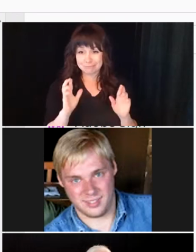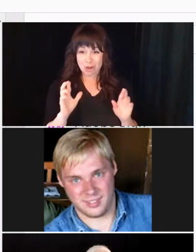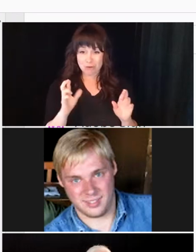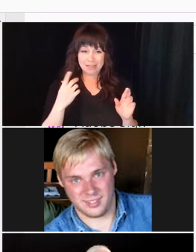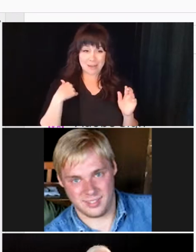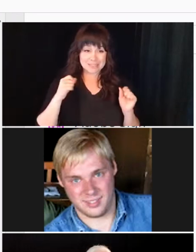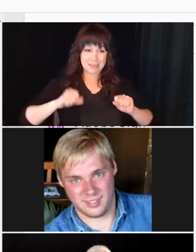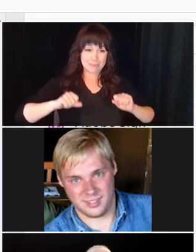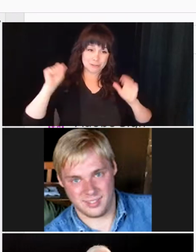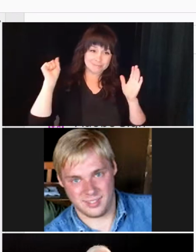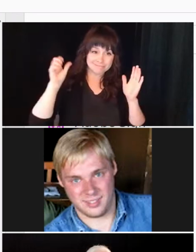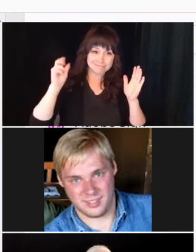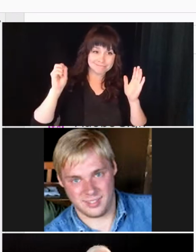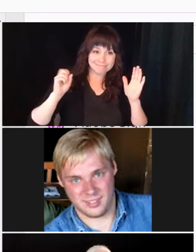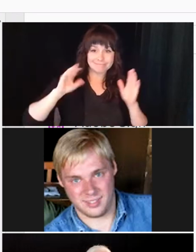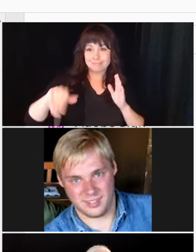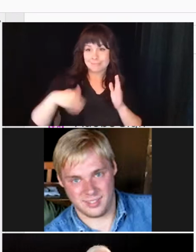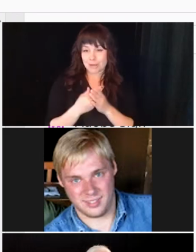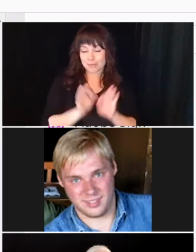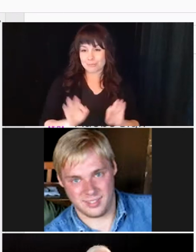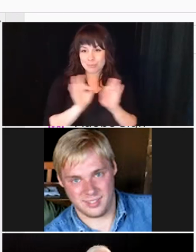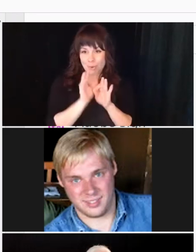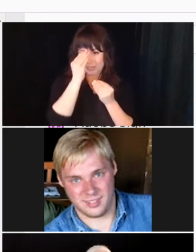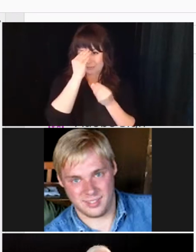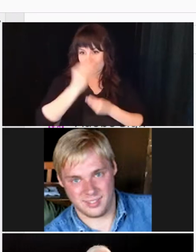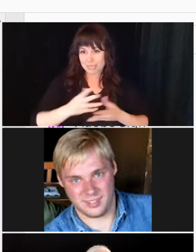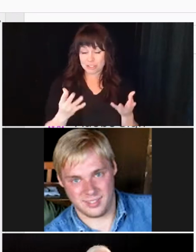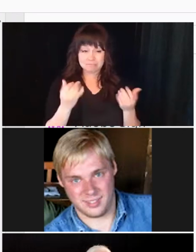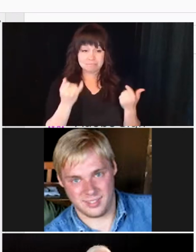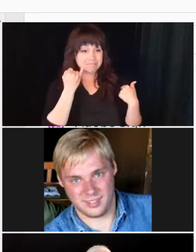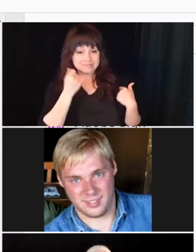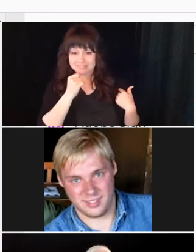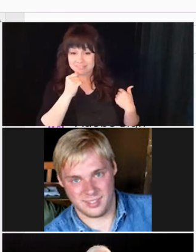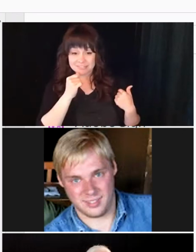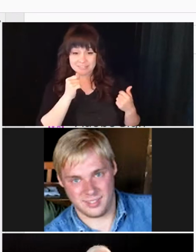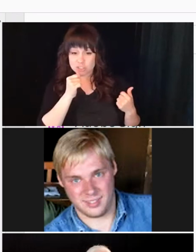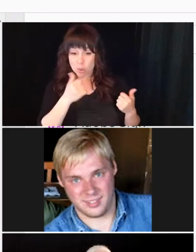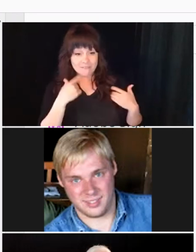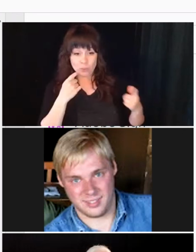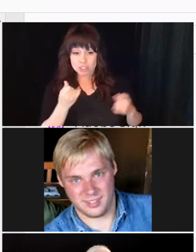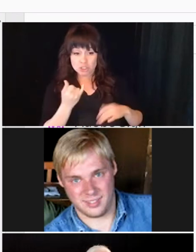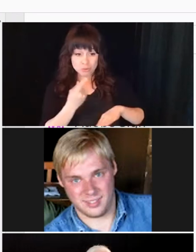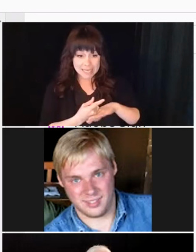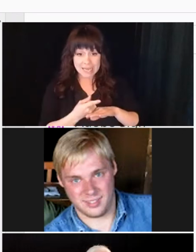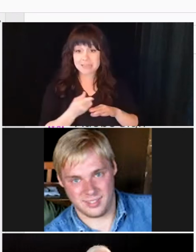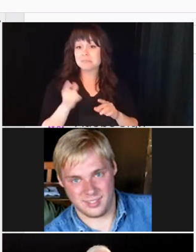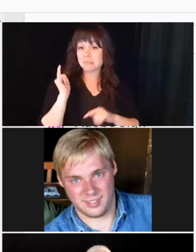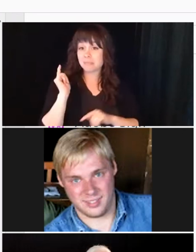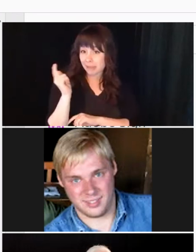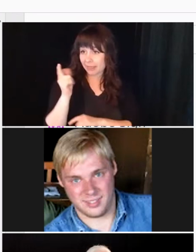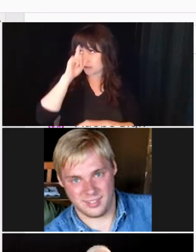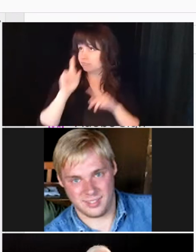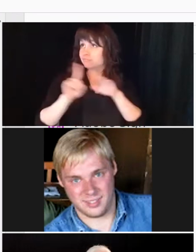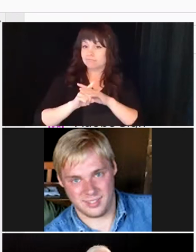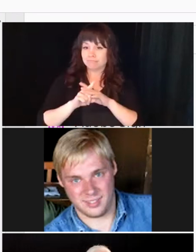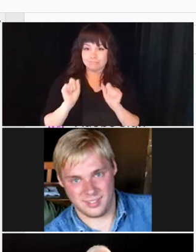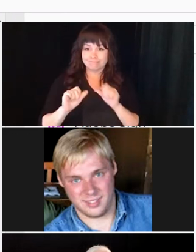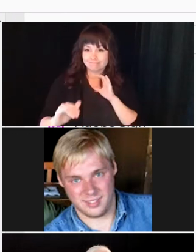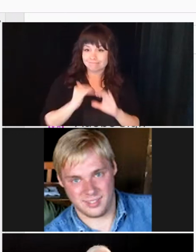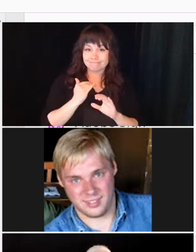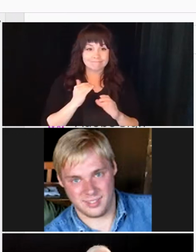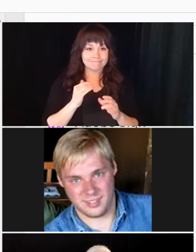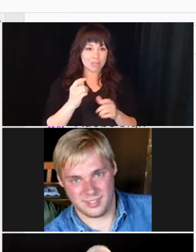information. And if we don't get to your question today, you can call me or email me anytime. You know, a big part of my